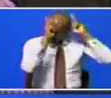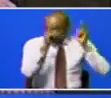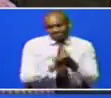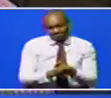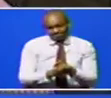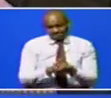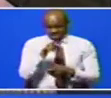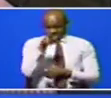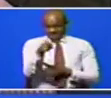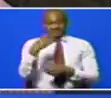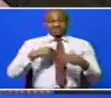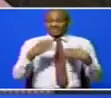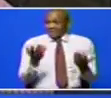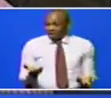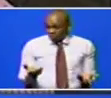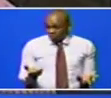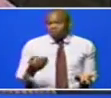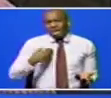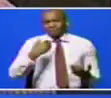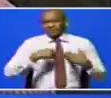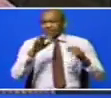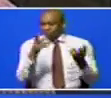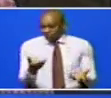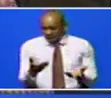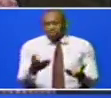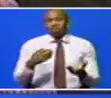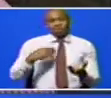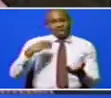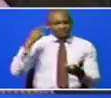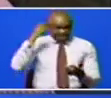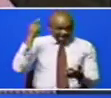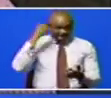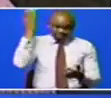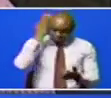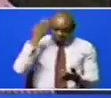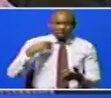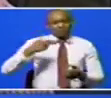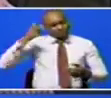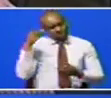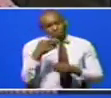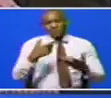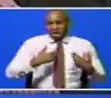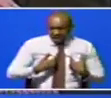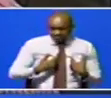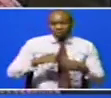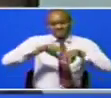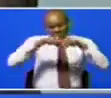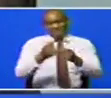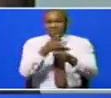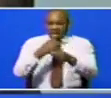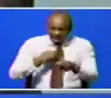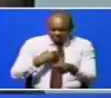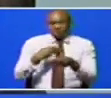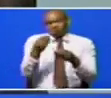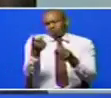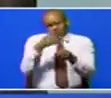And what are these injuries? These injuries are from, you have head injuries, you have gunshot wounds, you have fractures, soft